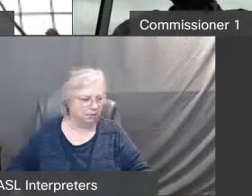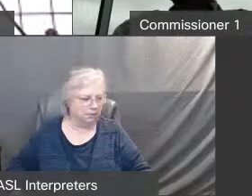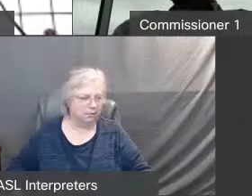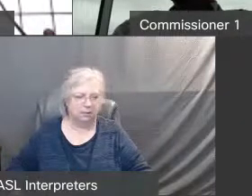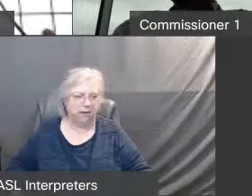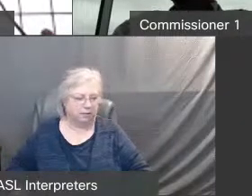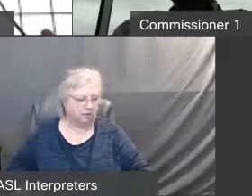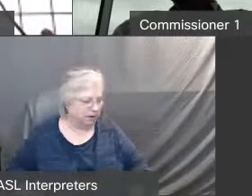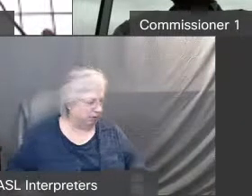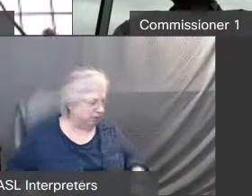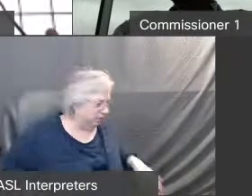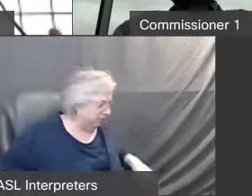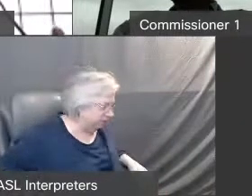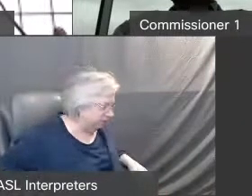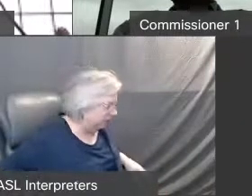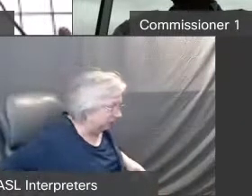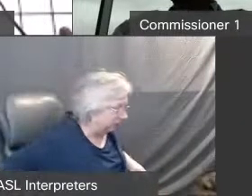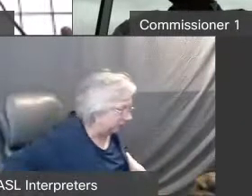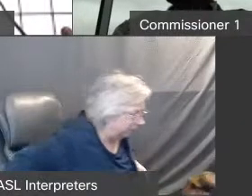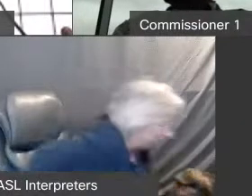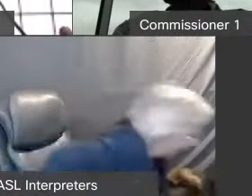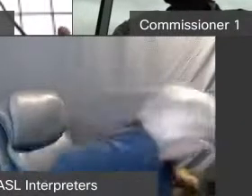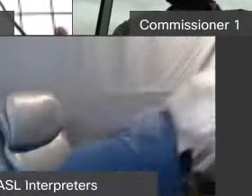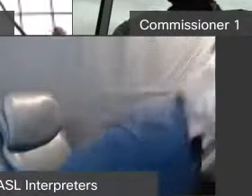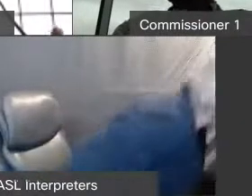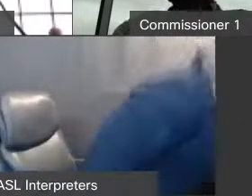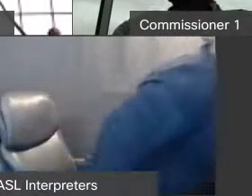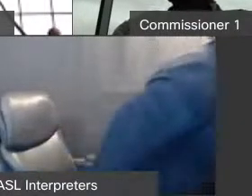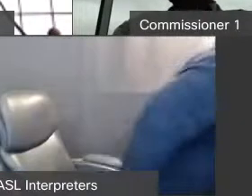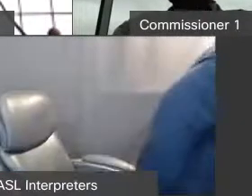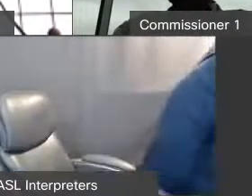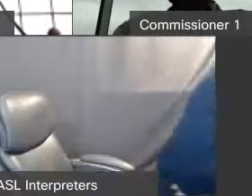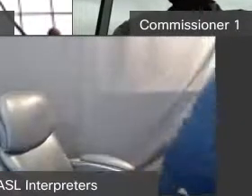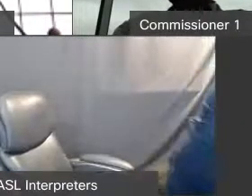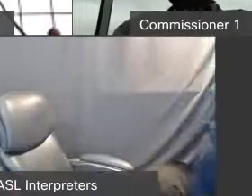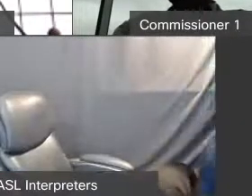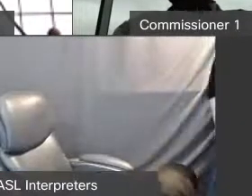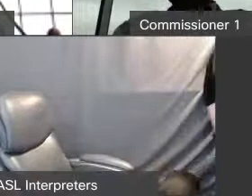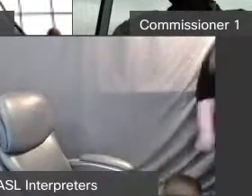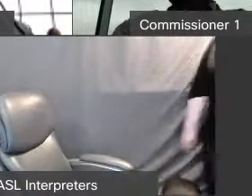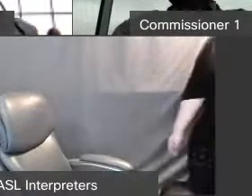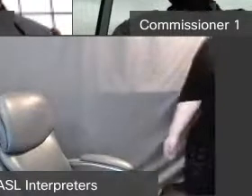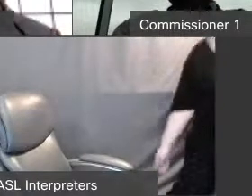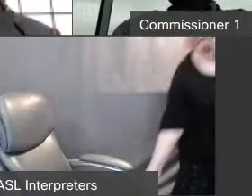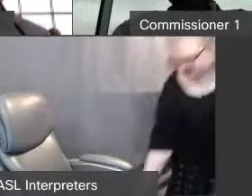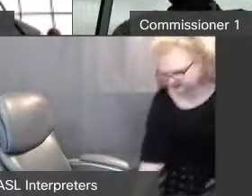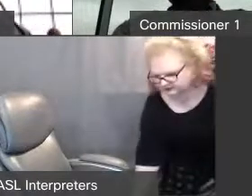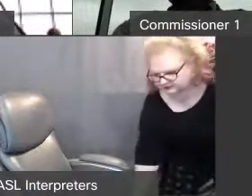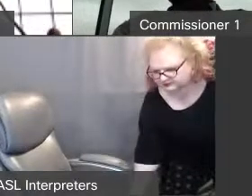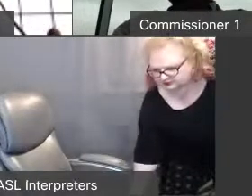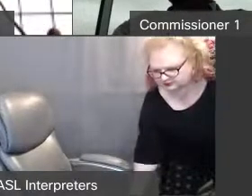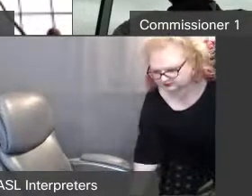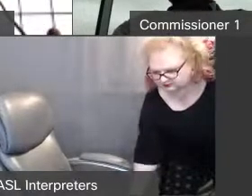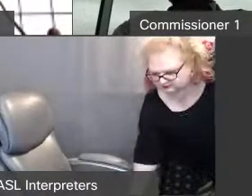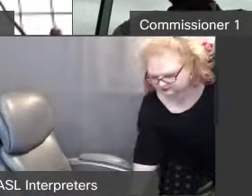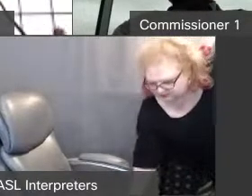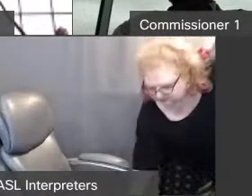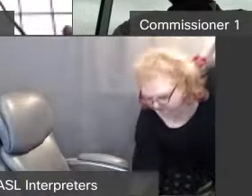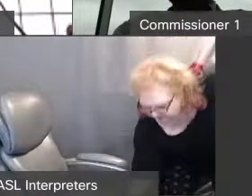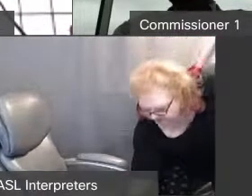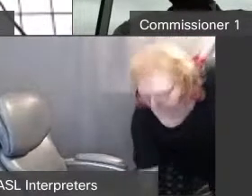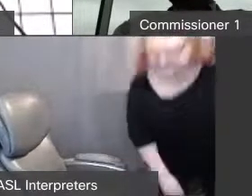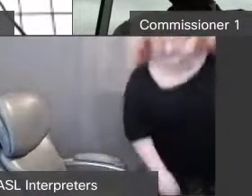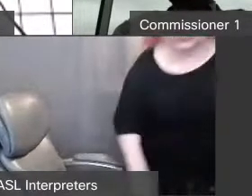Thank you, Robin. So if you can find the slide in there, there is a